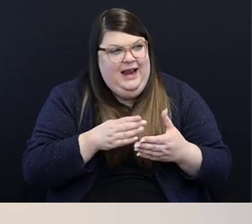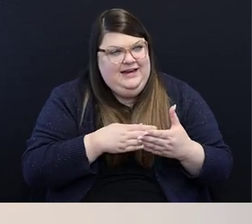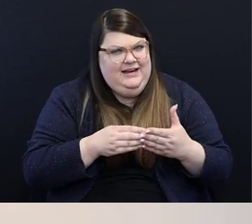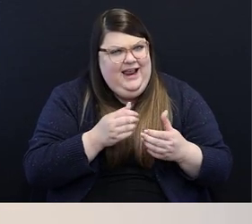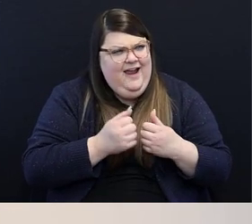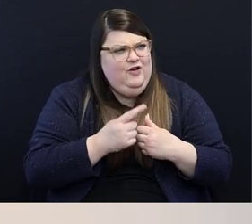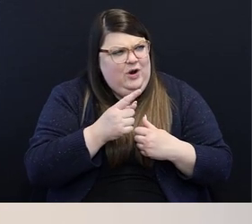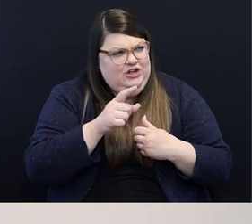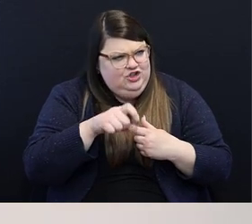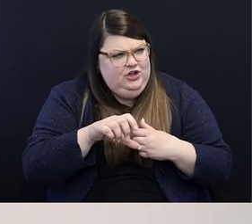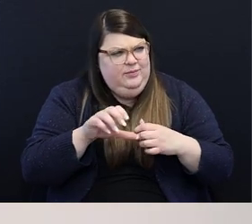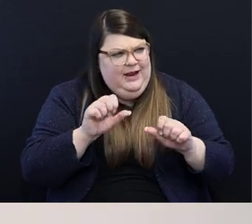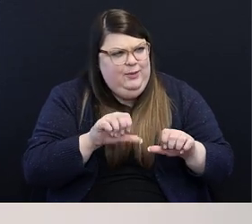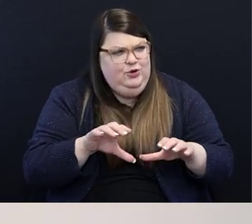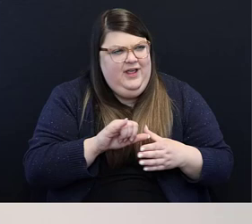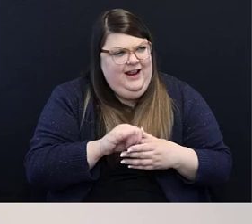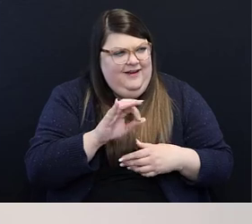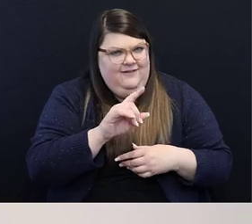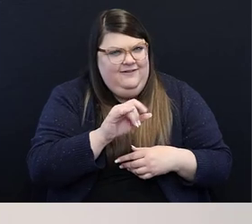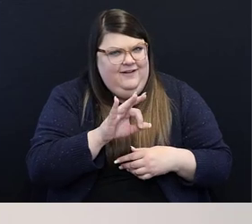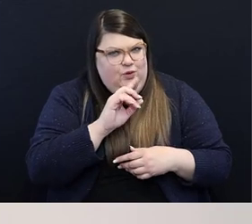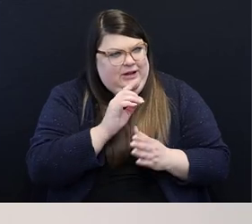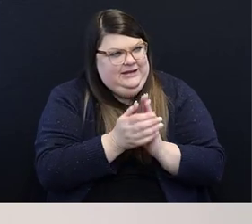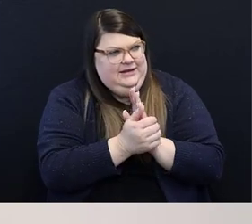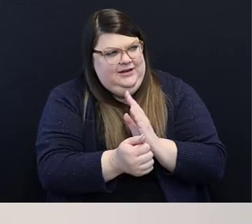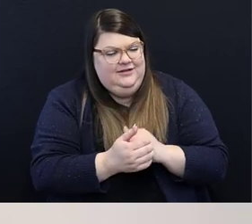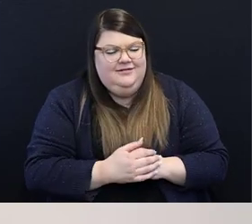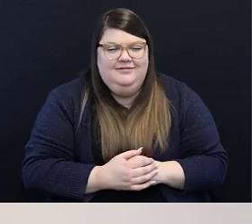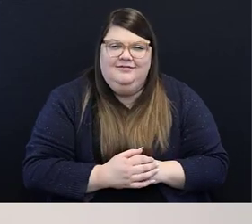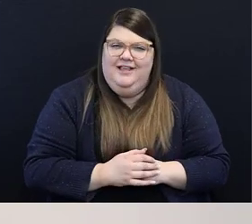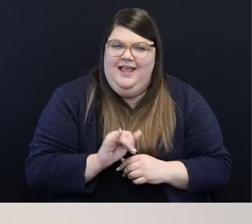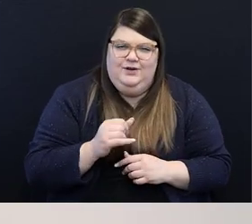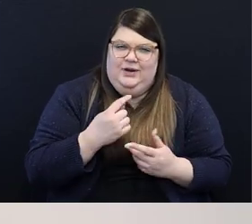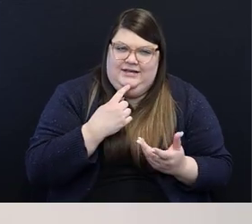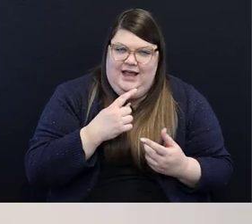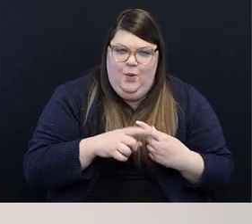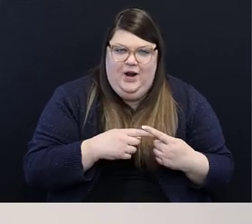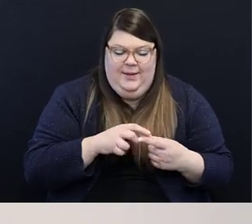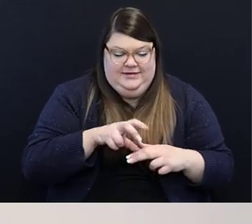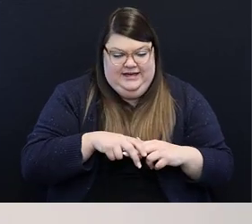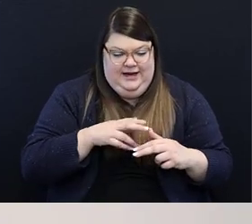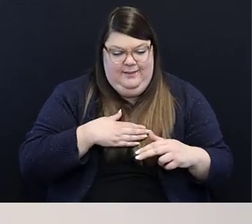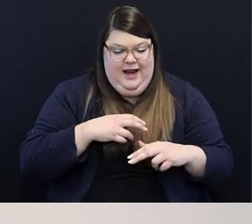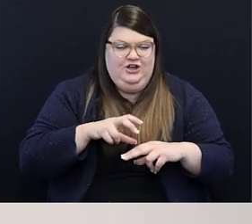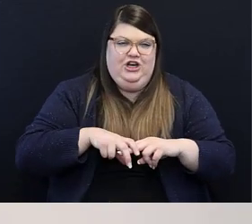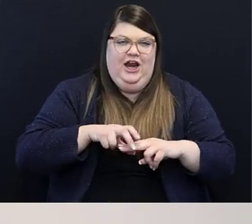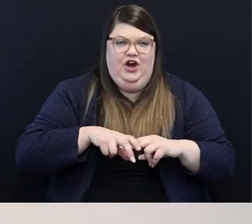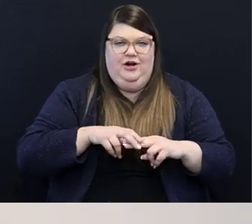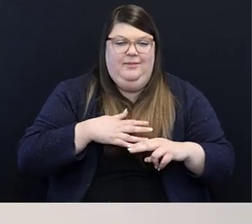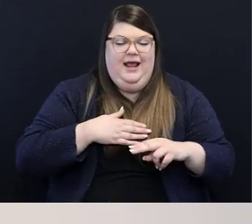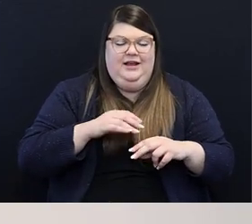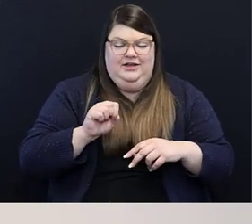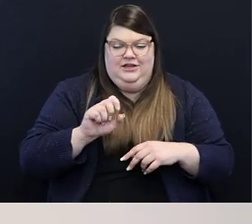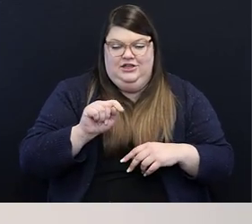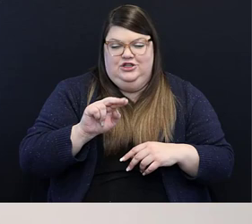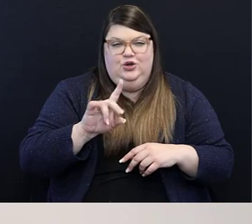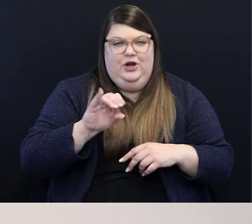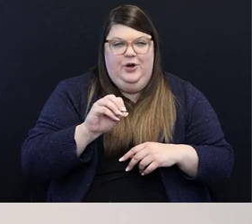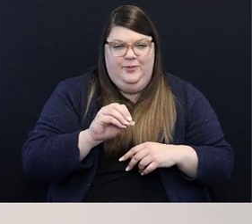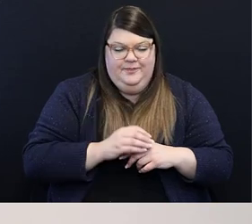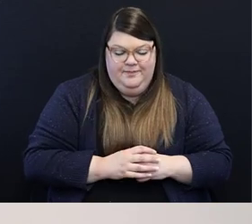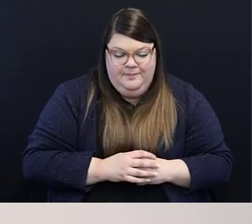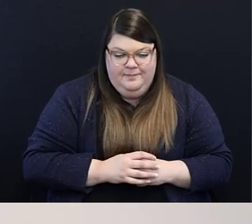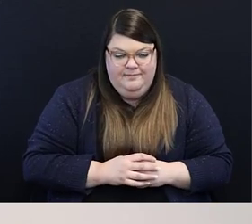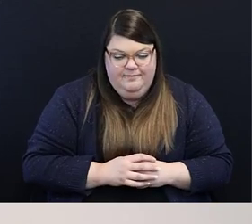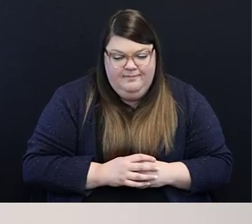really good, you should be able to make a really good red painting. I mean, this is just like what I say when I'm sitting in my chair in my studio. And I don't think I'd really